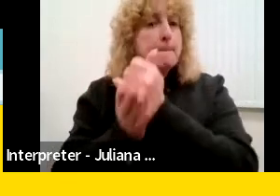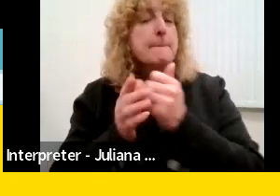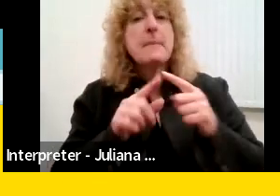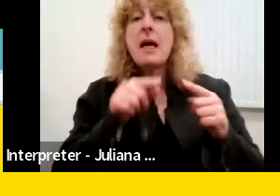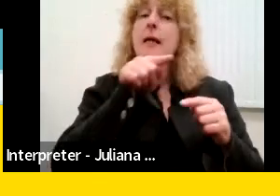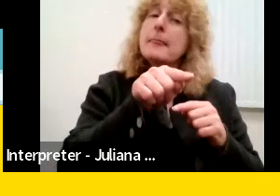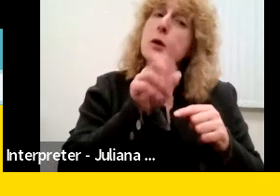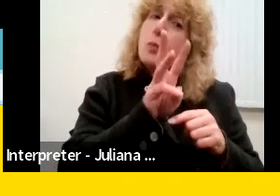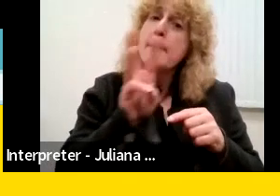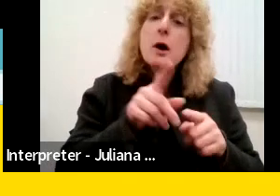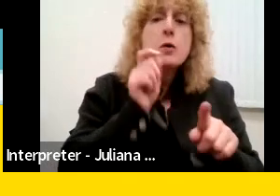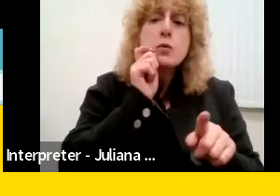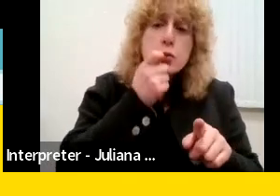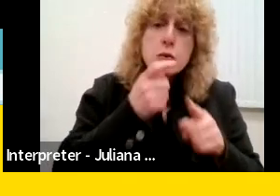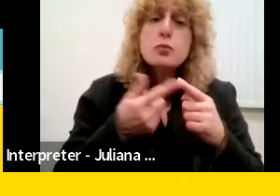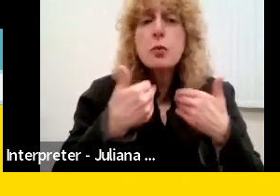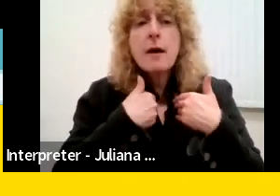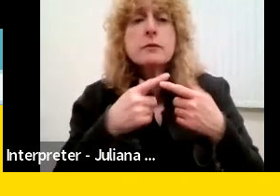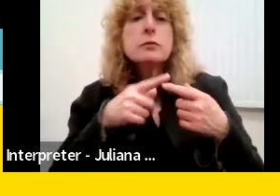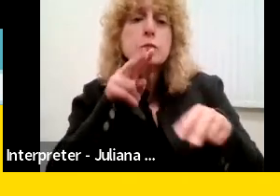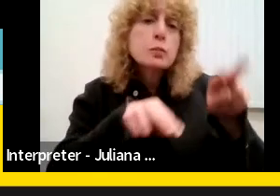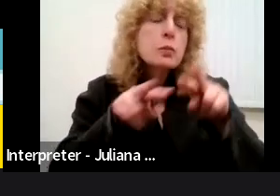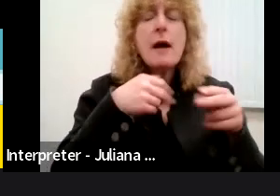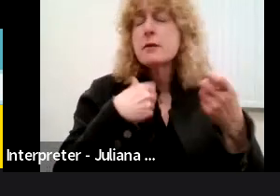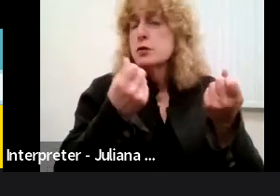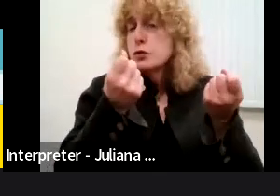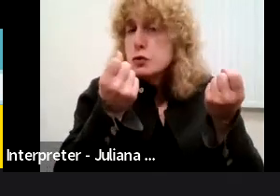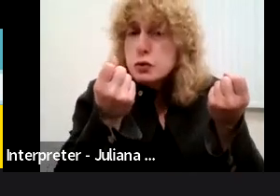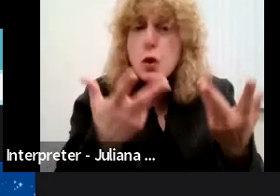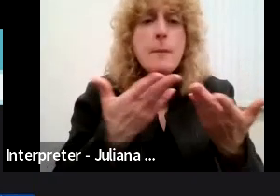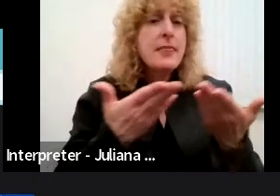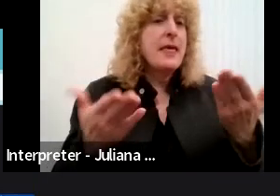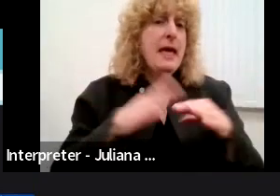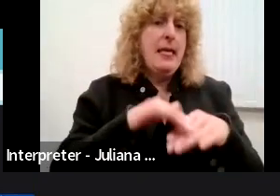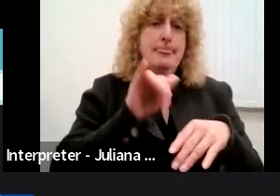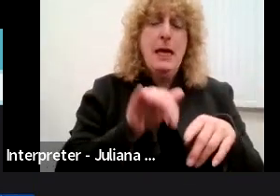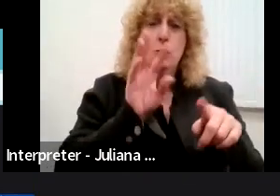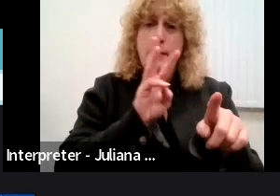website to have just available to kind of browse through. There's so many different things on this website.